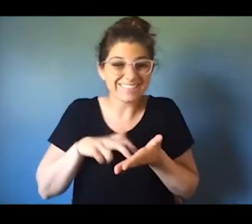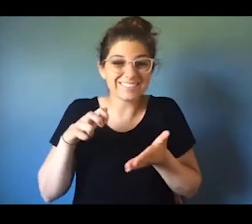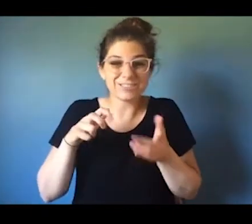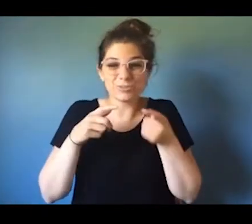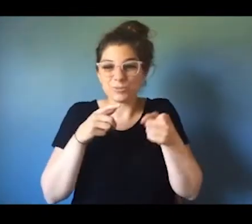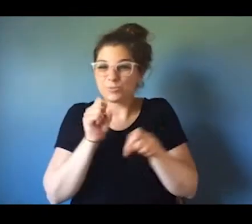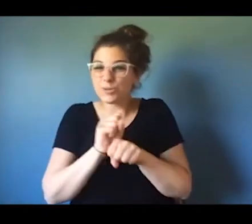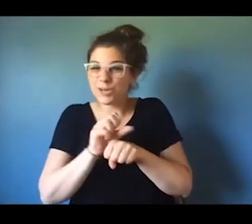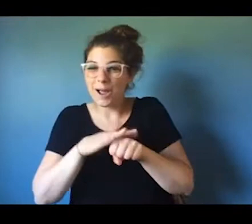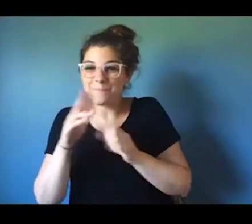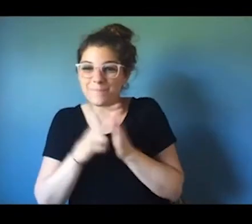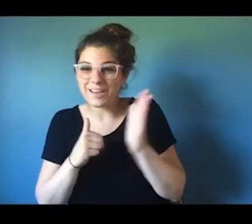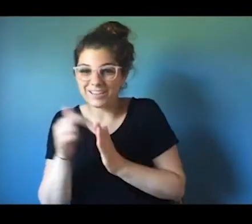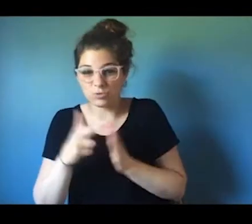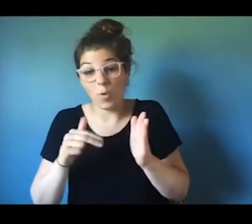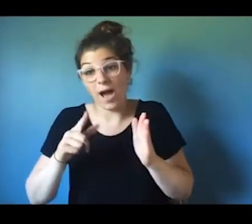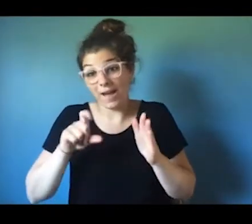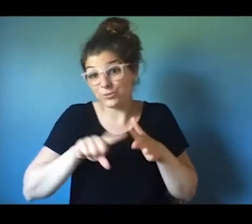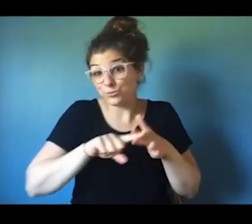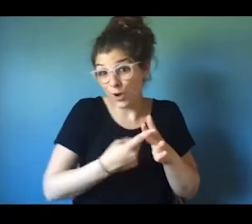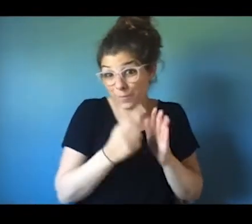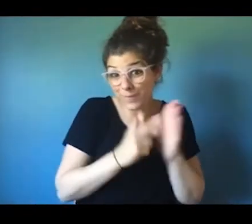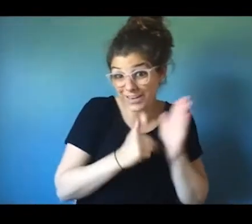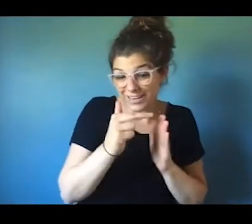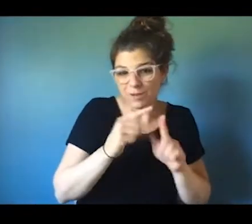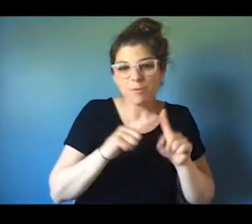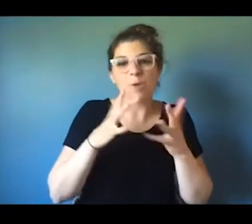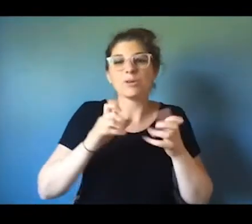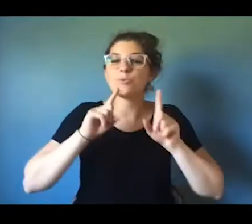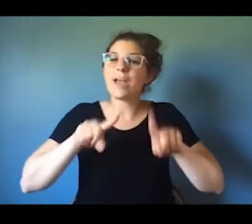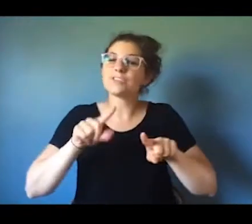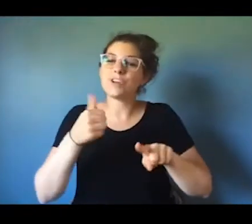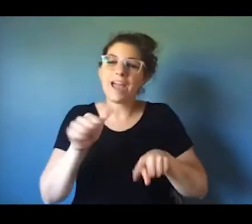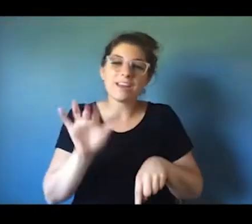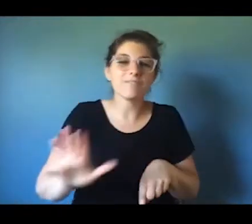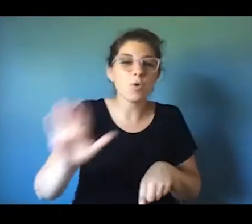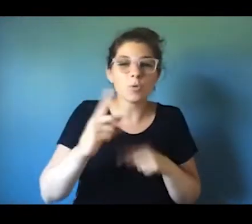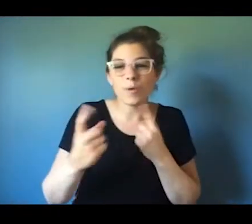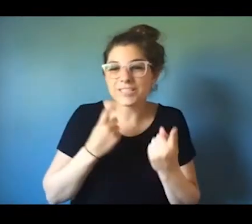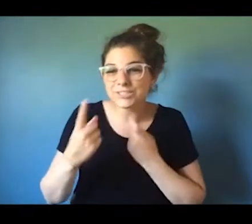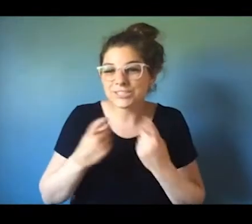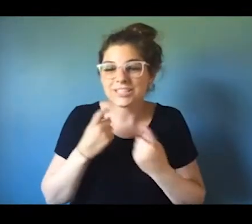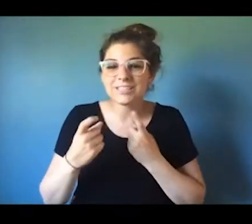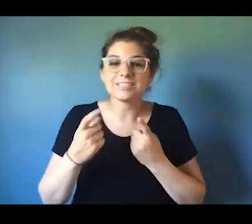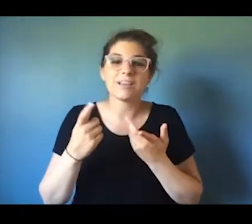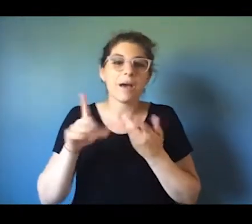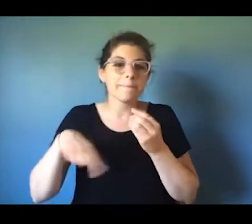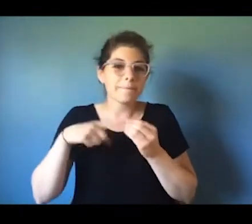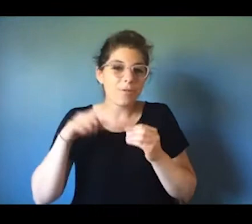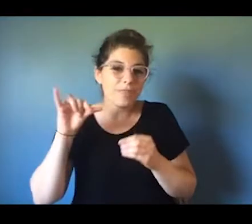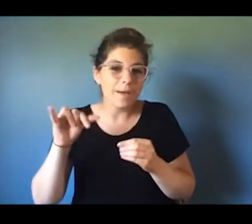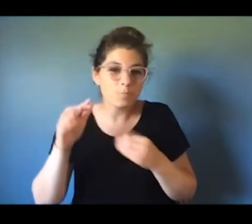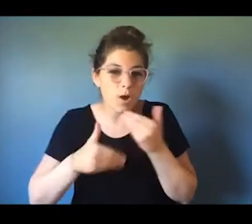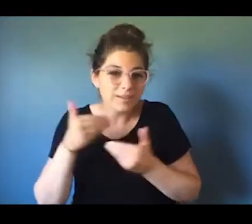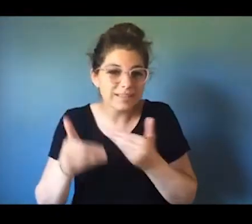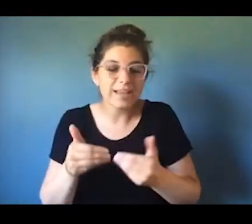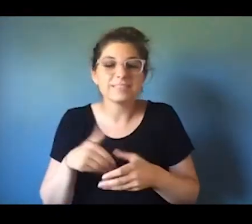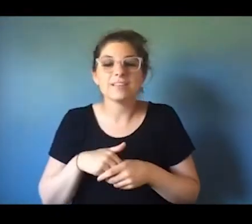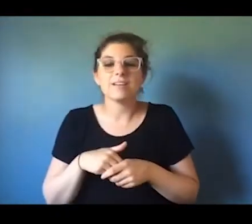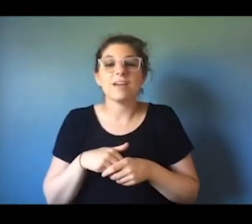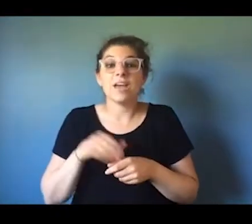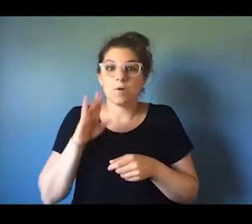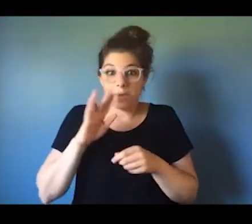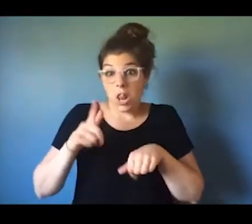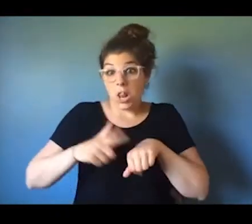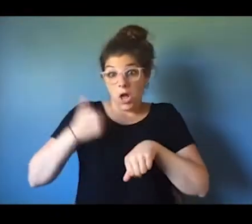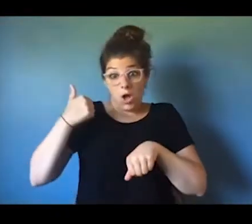you. And I'm so excited to get to working on this painting, though. So I'm gonna have to start the painting, but I want to answer any kind of questions